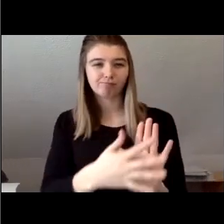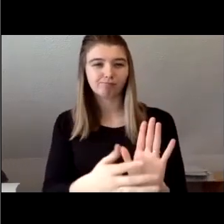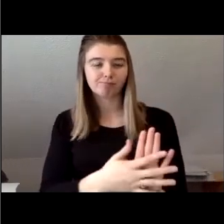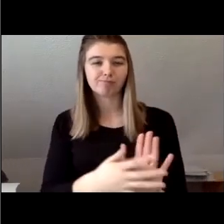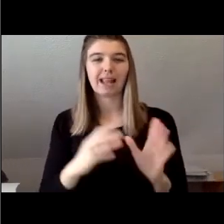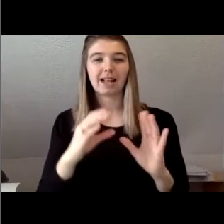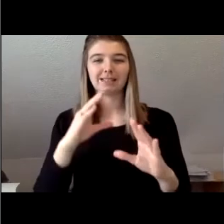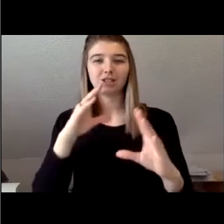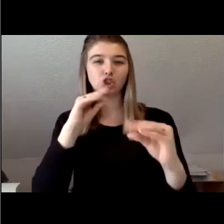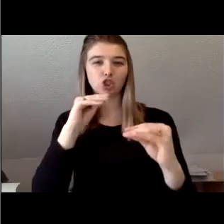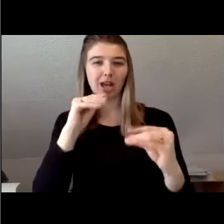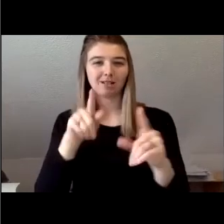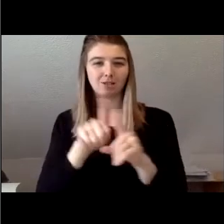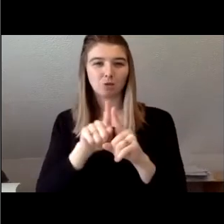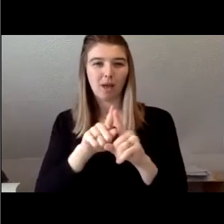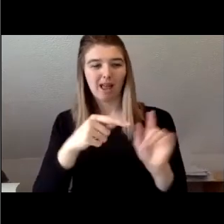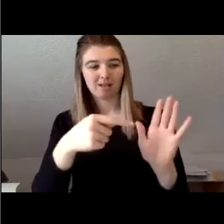more.